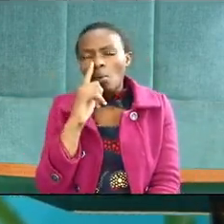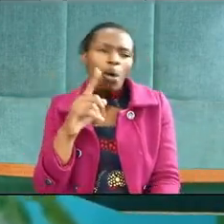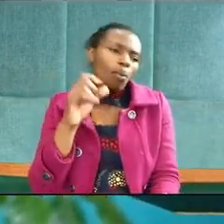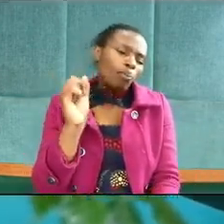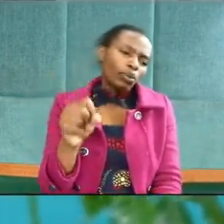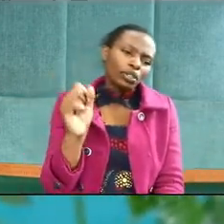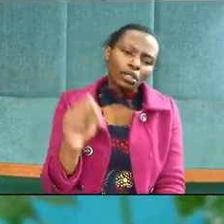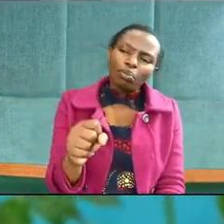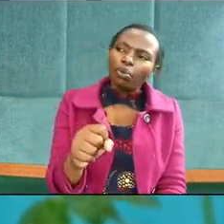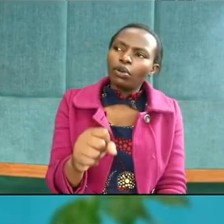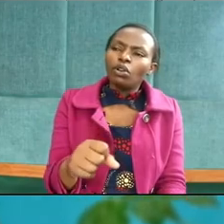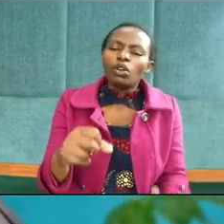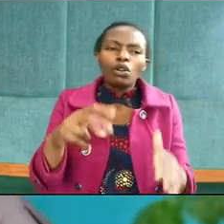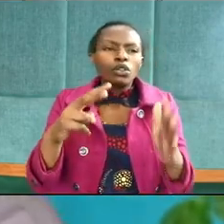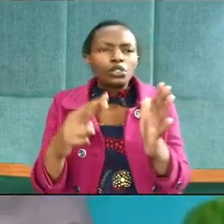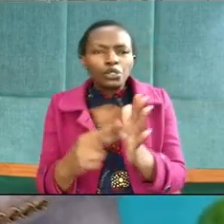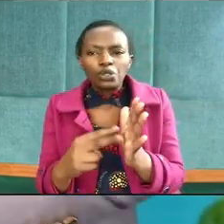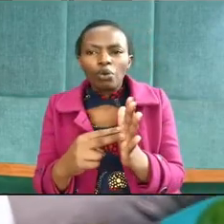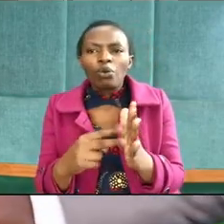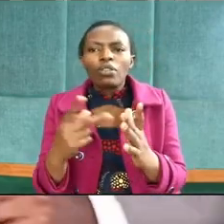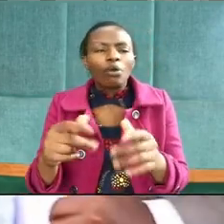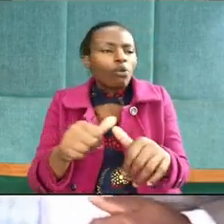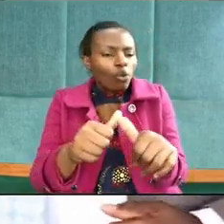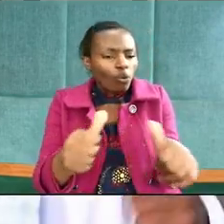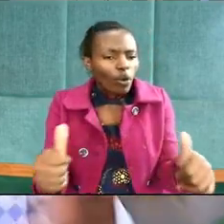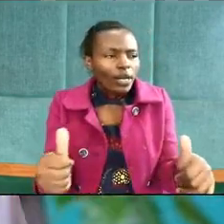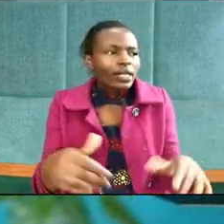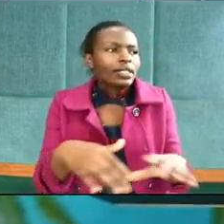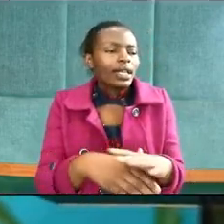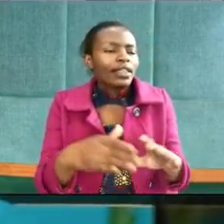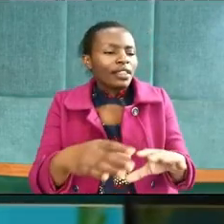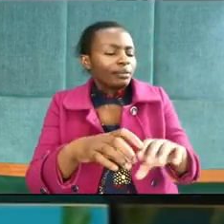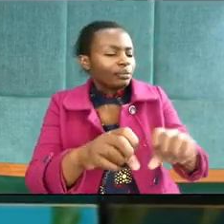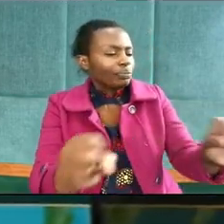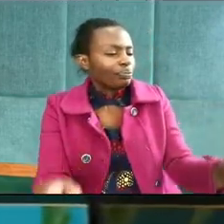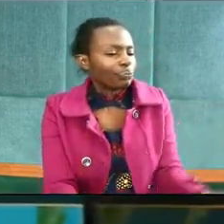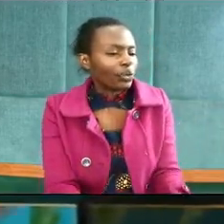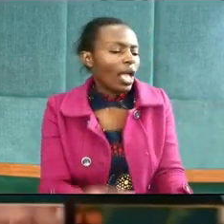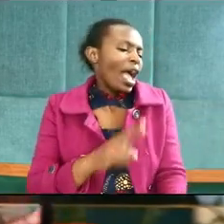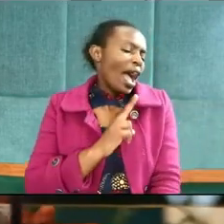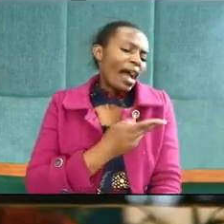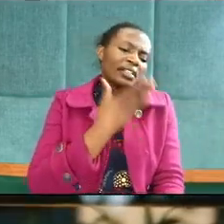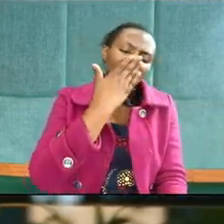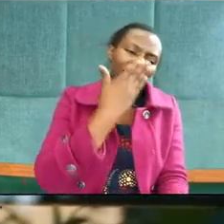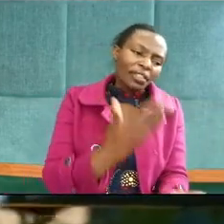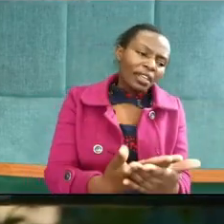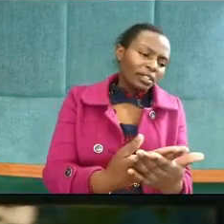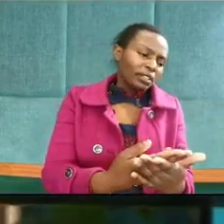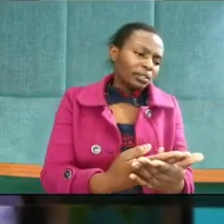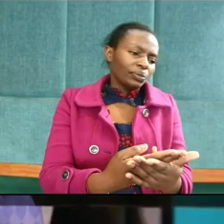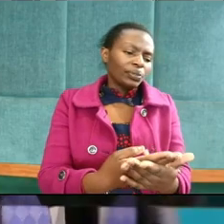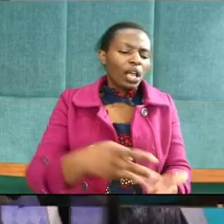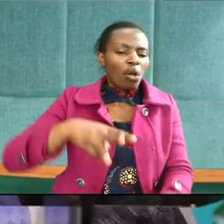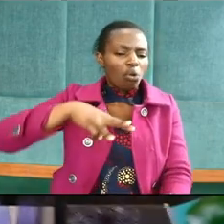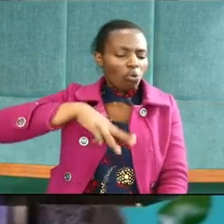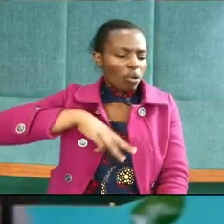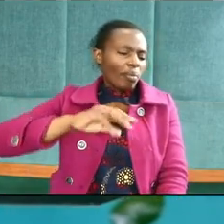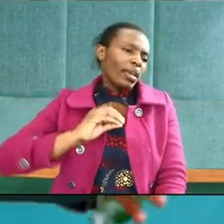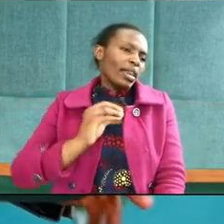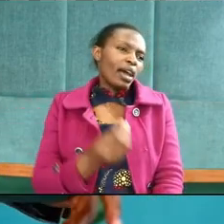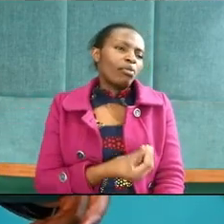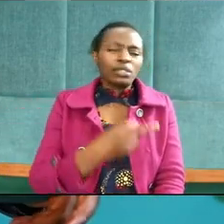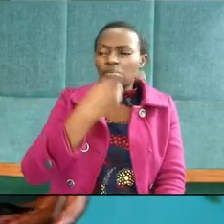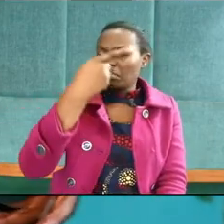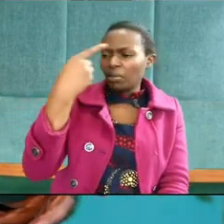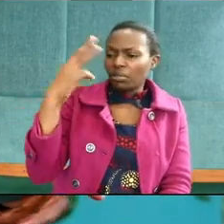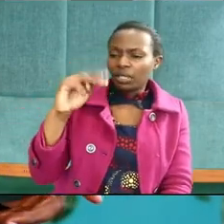begin to exemplify in society. We thank our women because they bring some